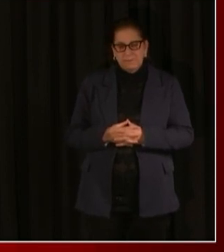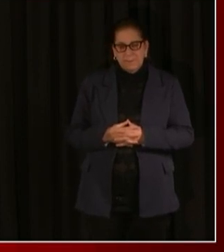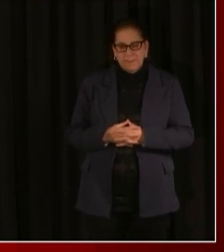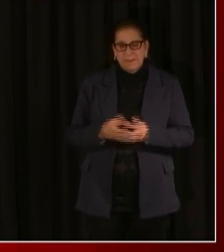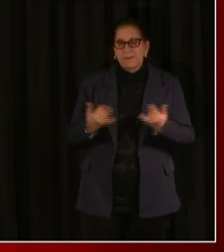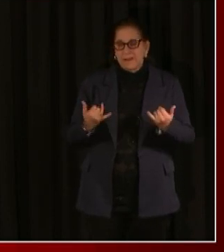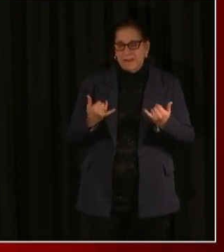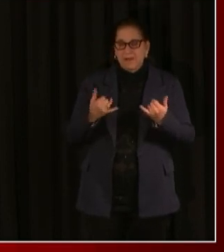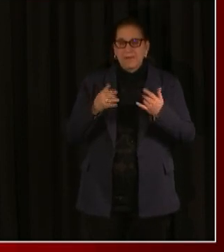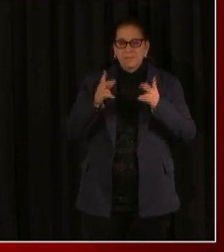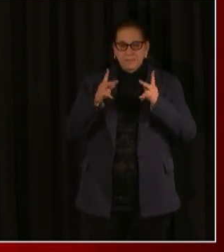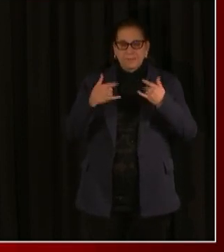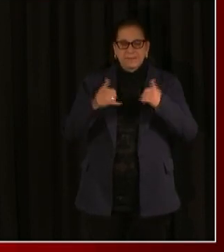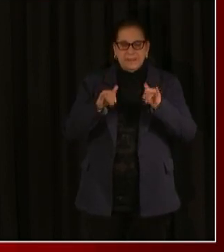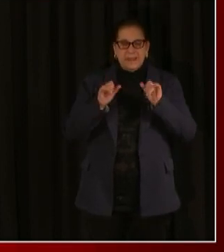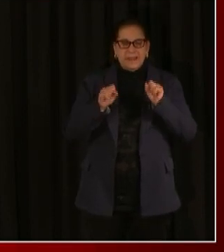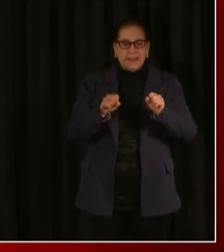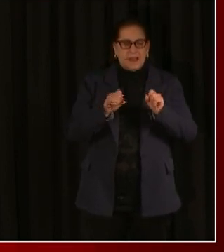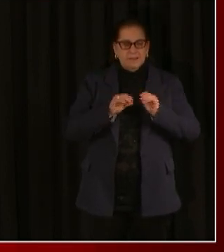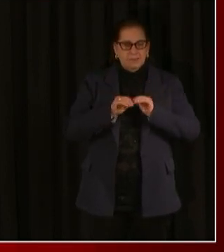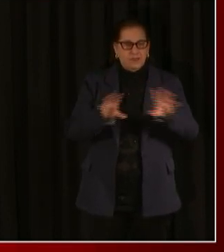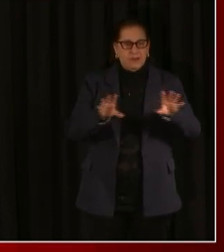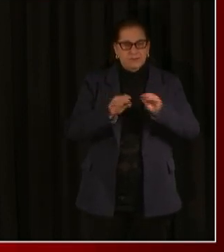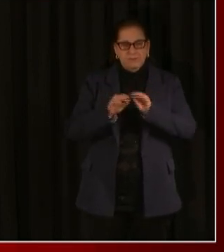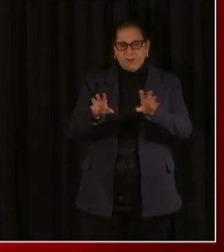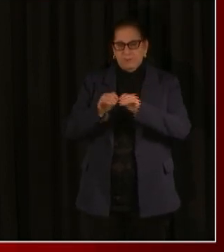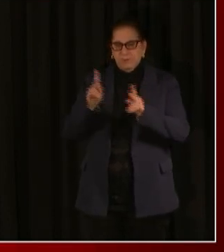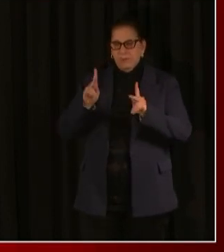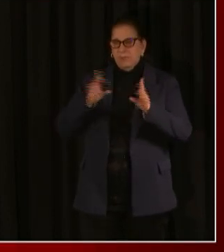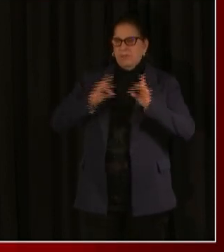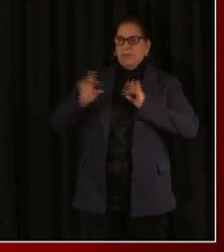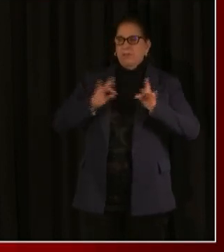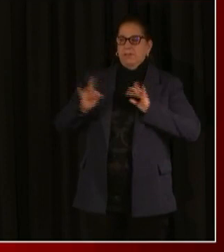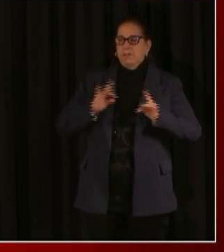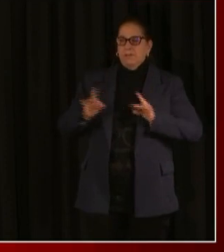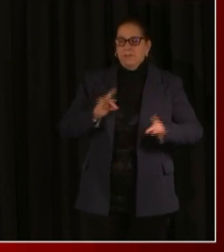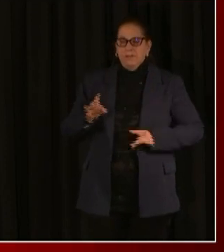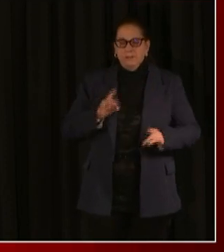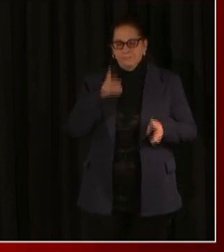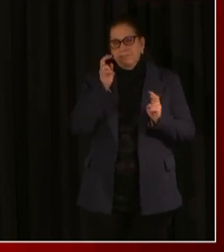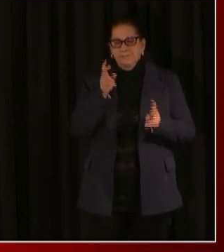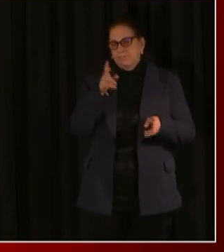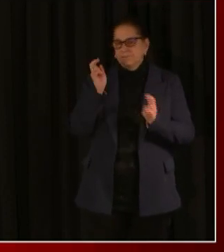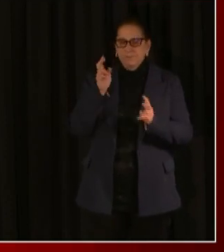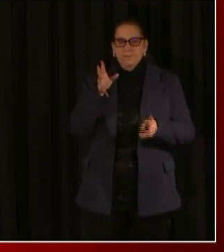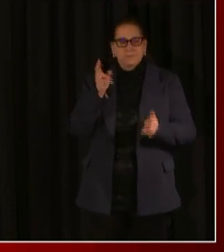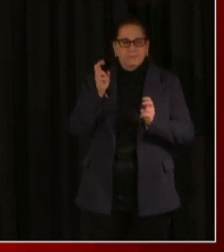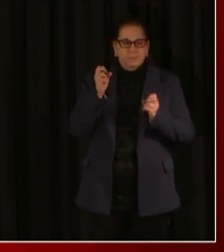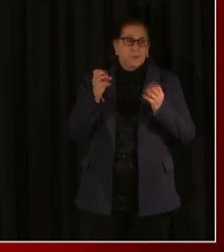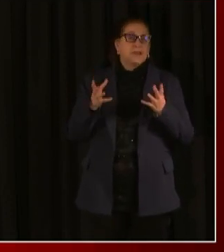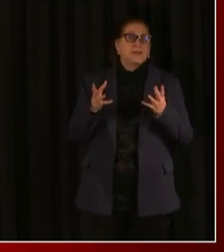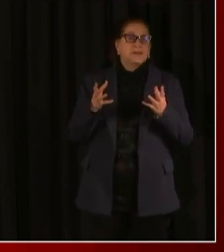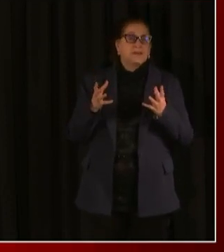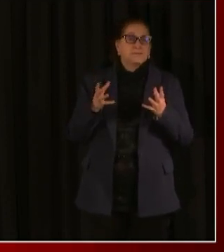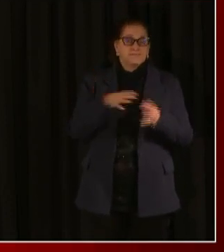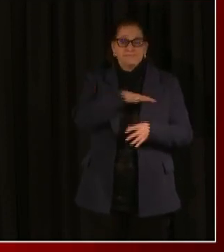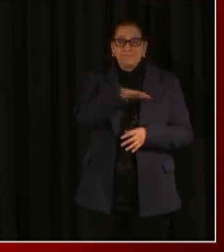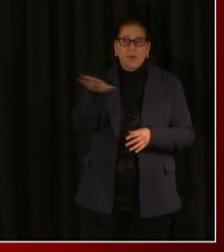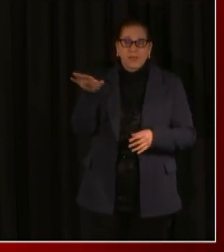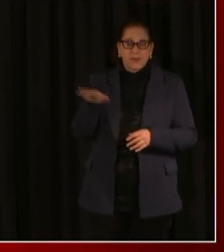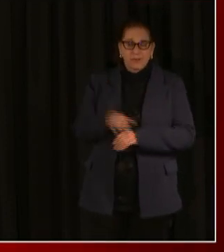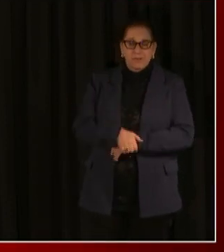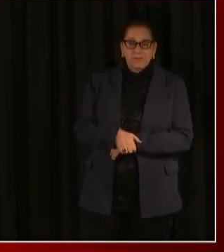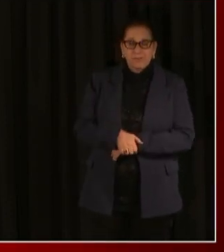also to protect those around us. So how do mRNA vaccines work? So mRNA stands for